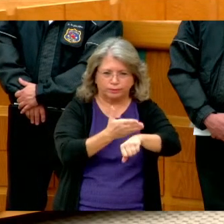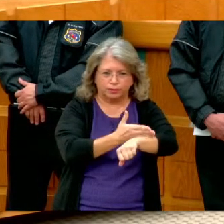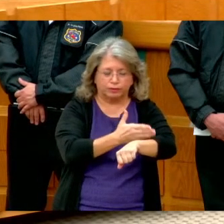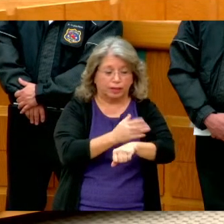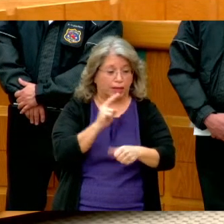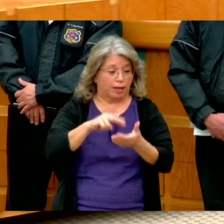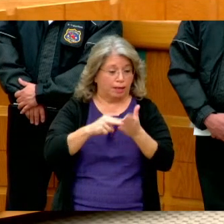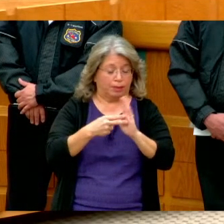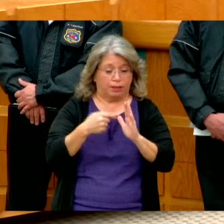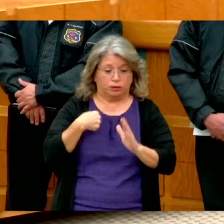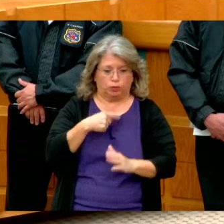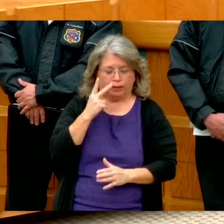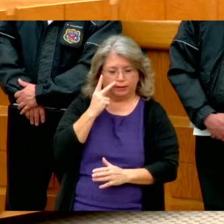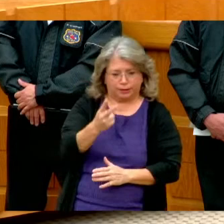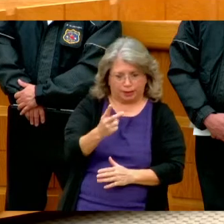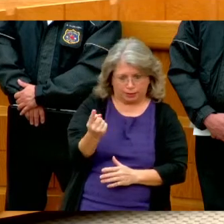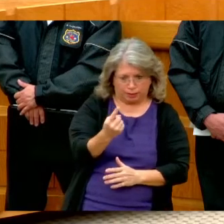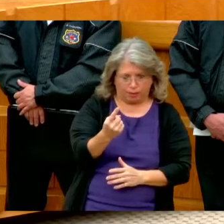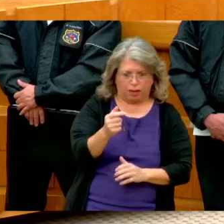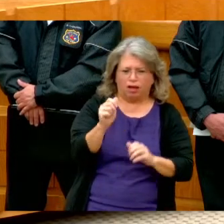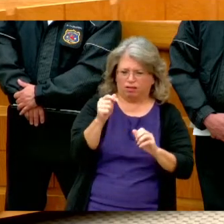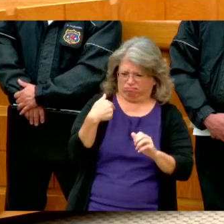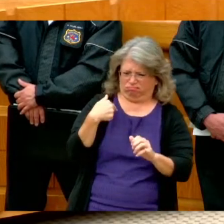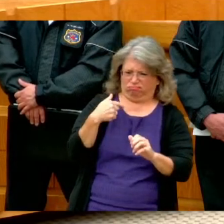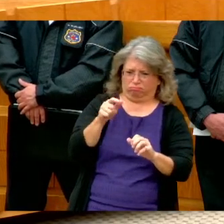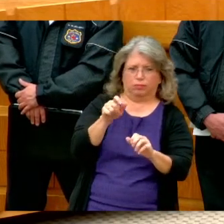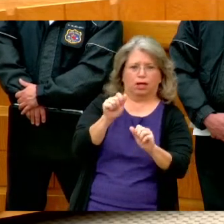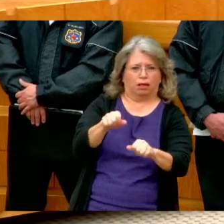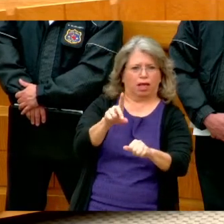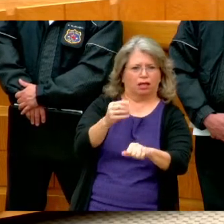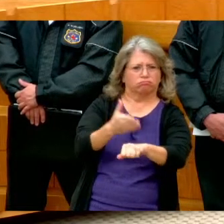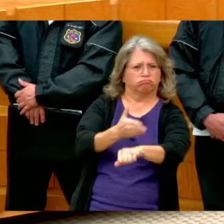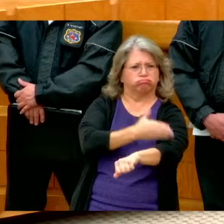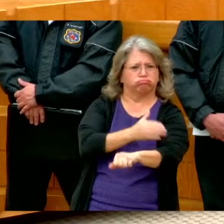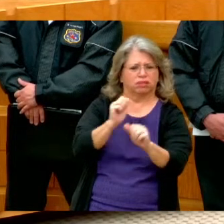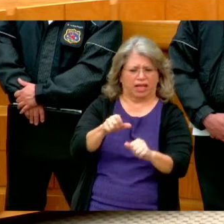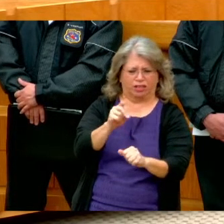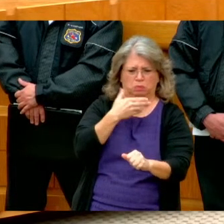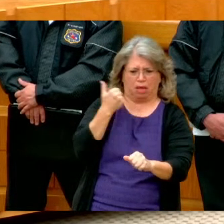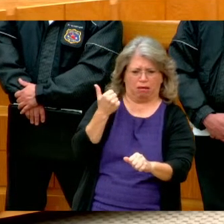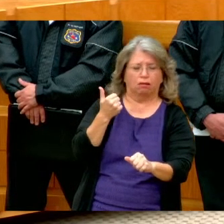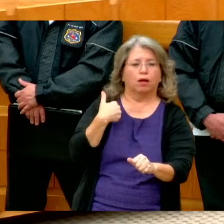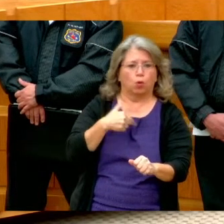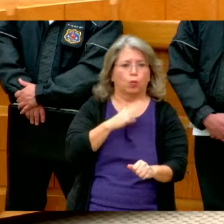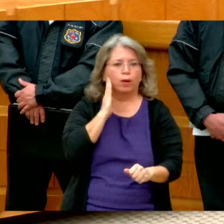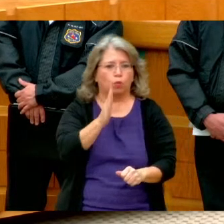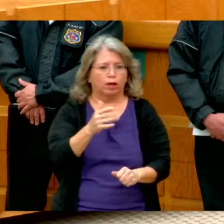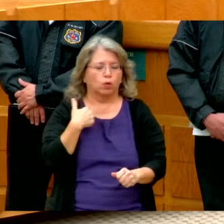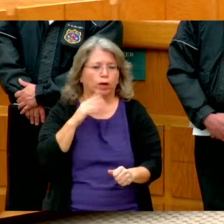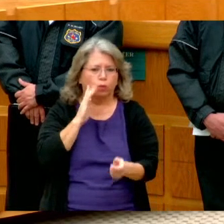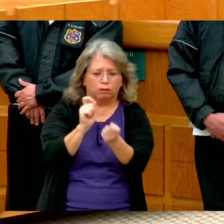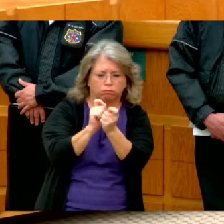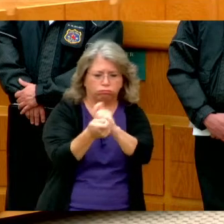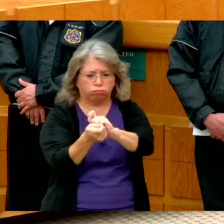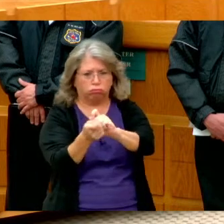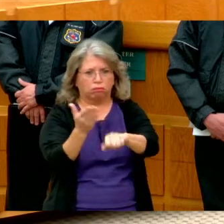we can do better, we're going to do it. We will pivot, we will change, we will make it better for